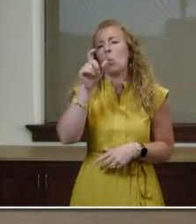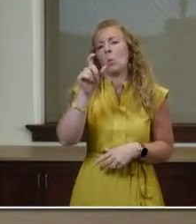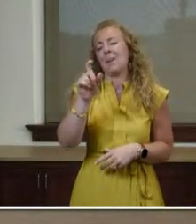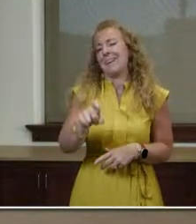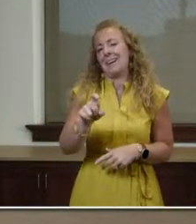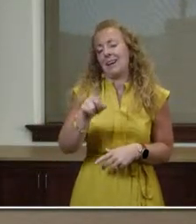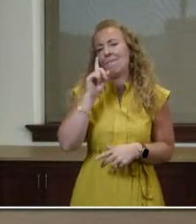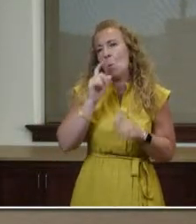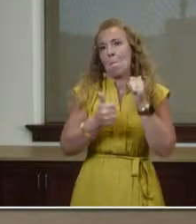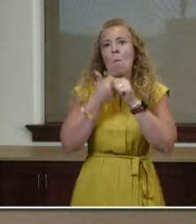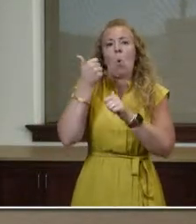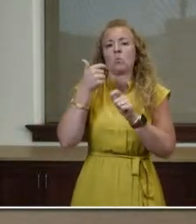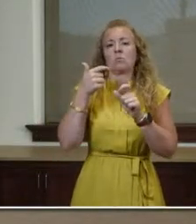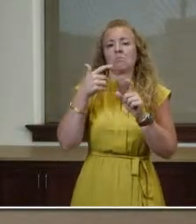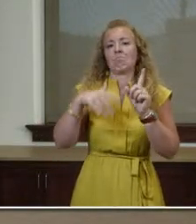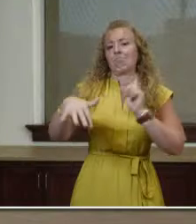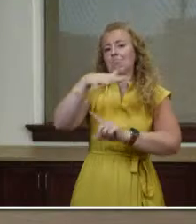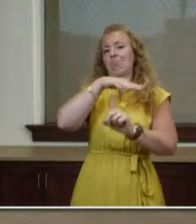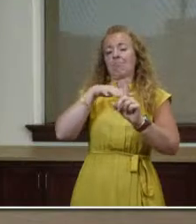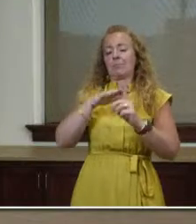in most settings.